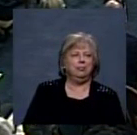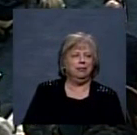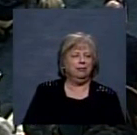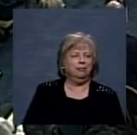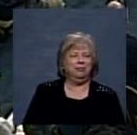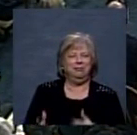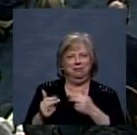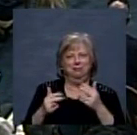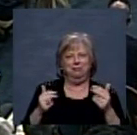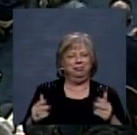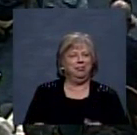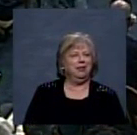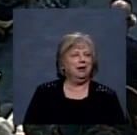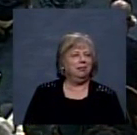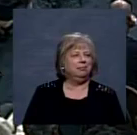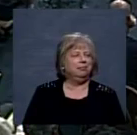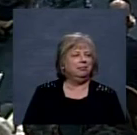Detective Hudson, if you please join me.